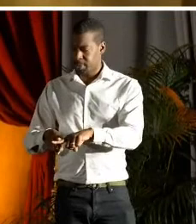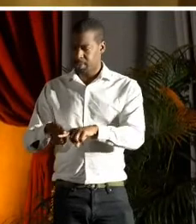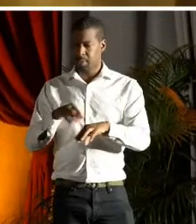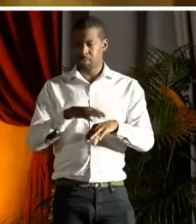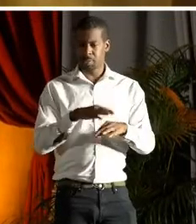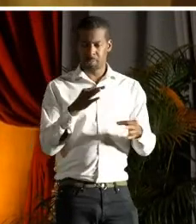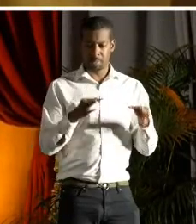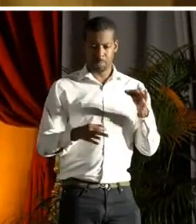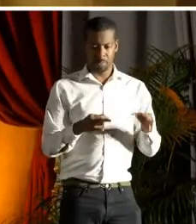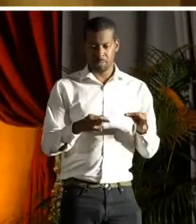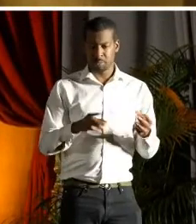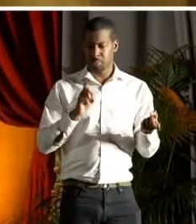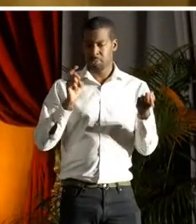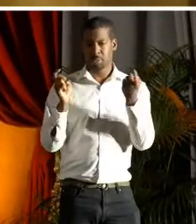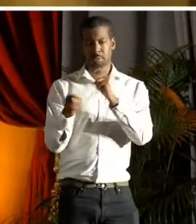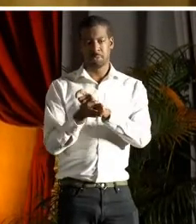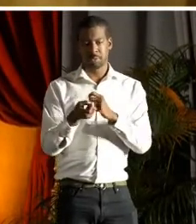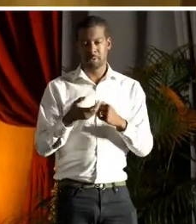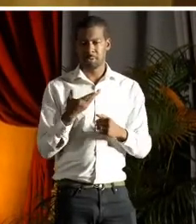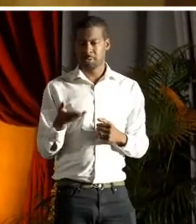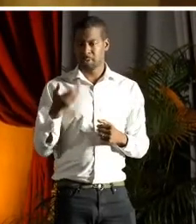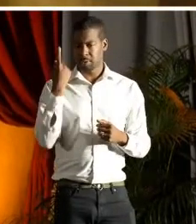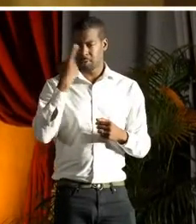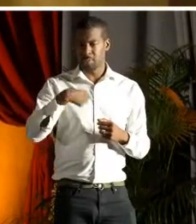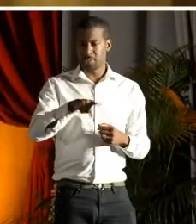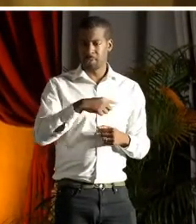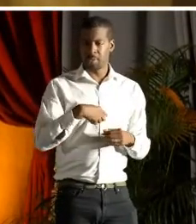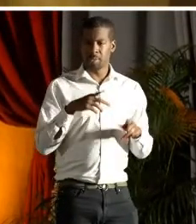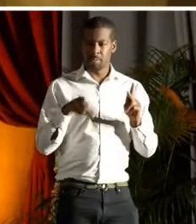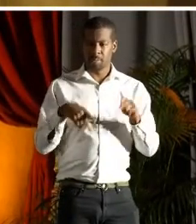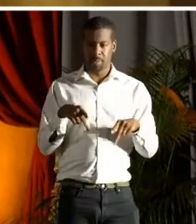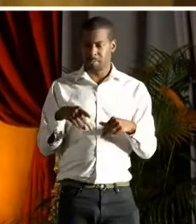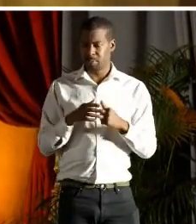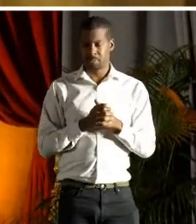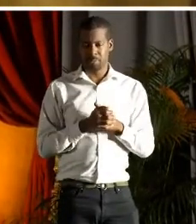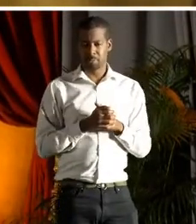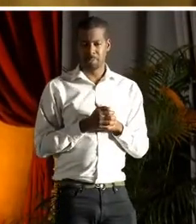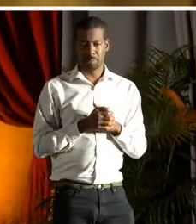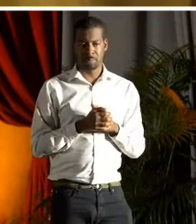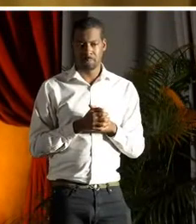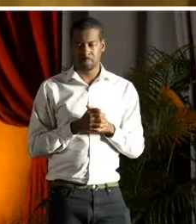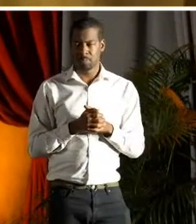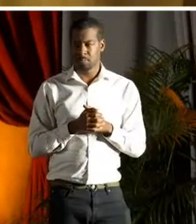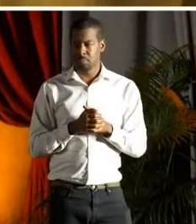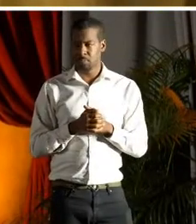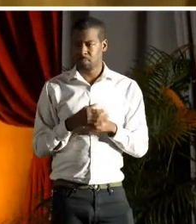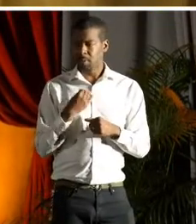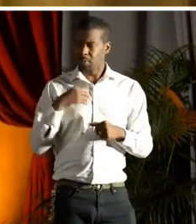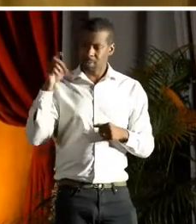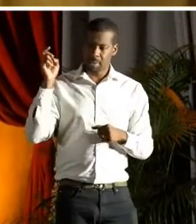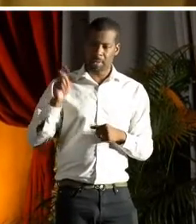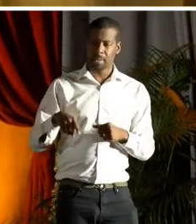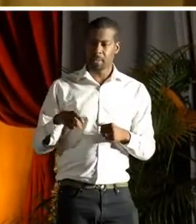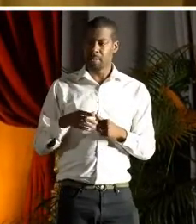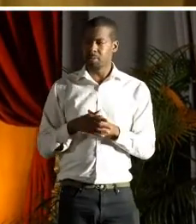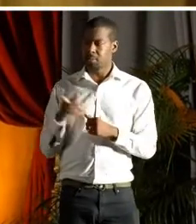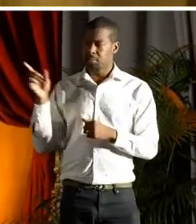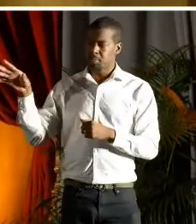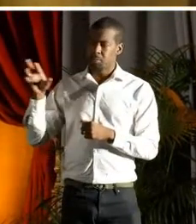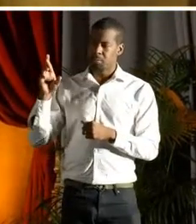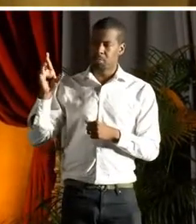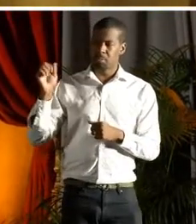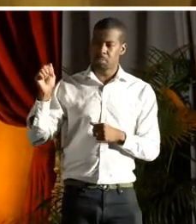courts to change things for our people any longer. And that what we had to do, to Rashad's